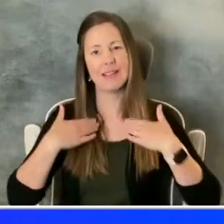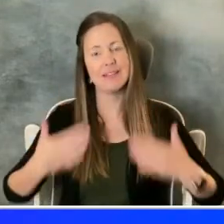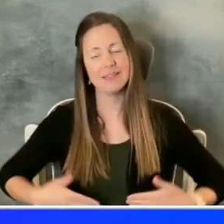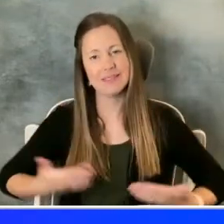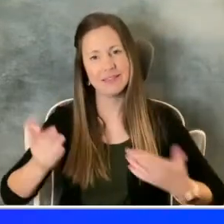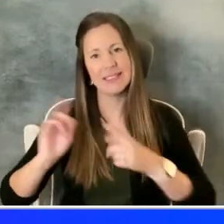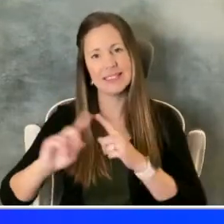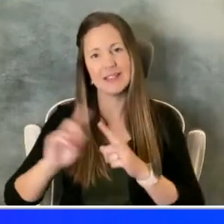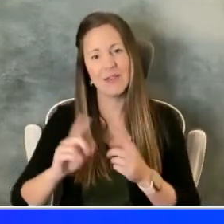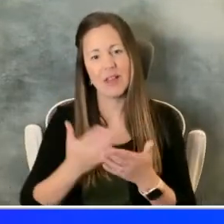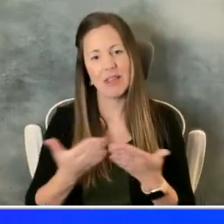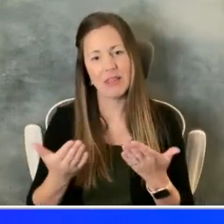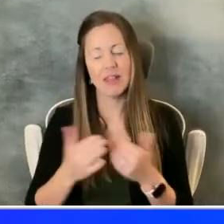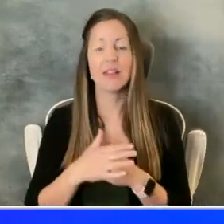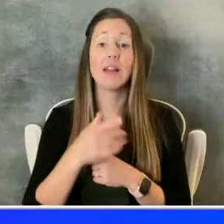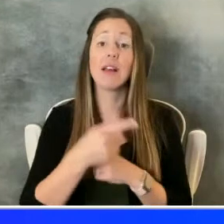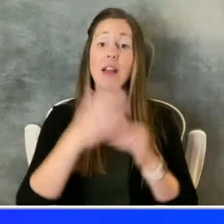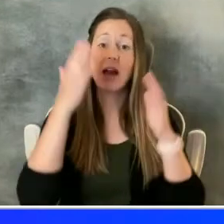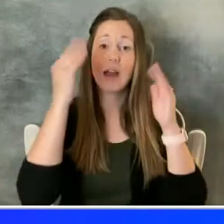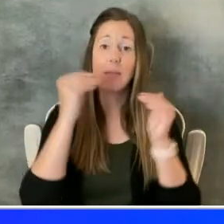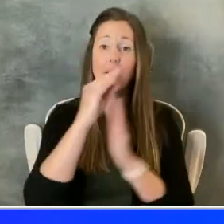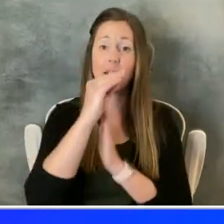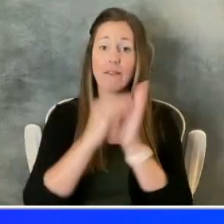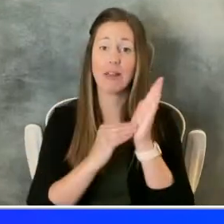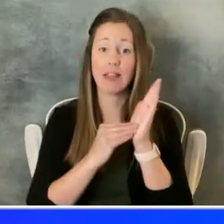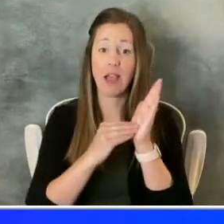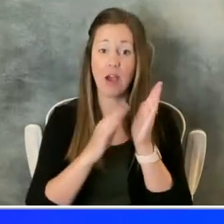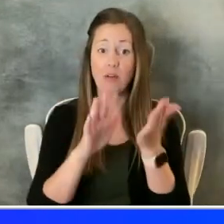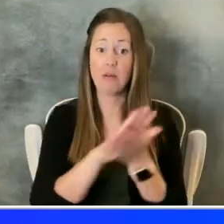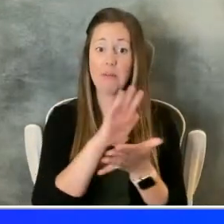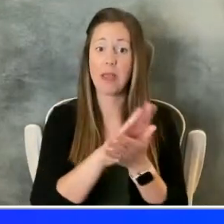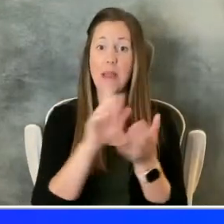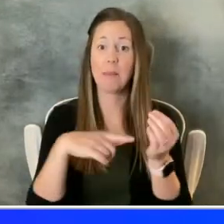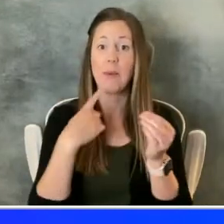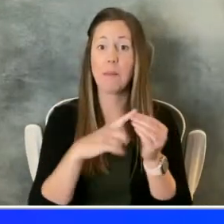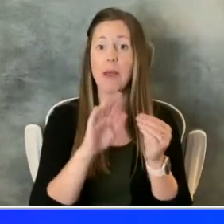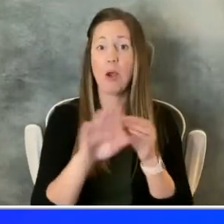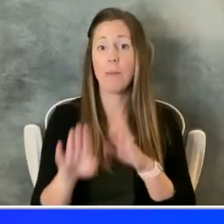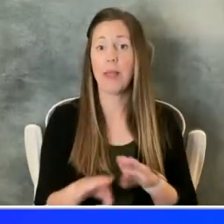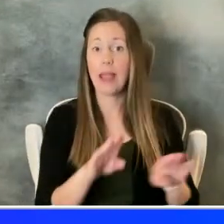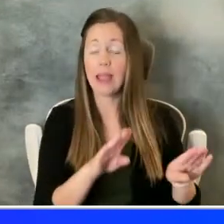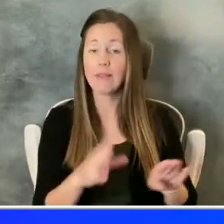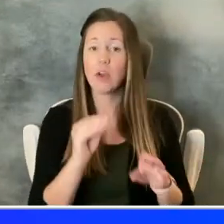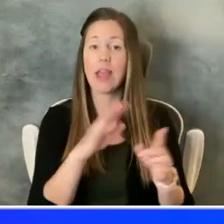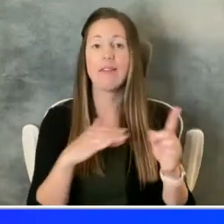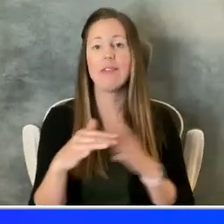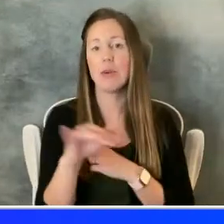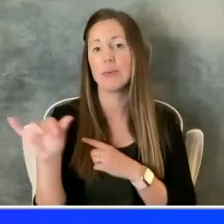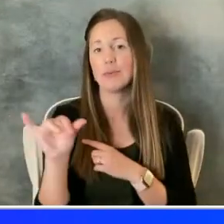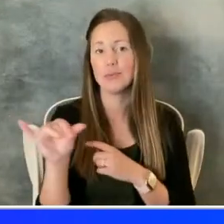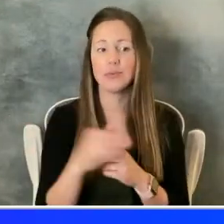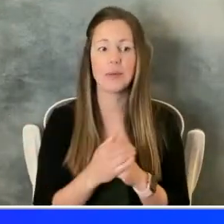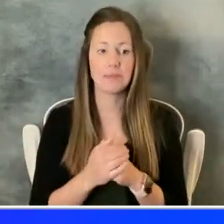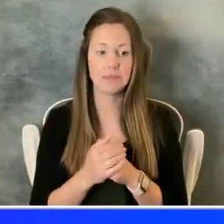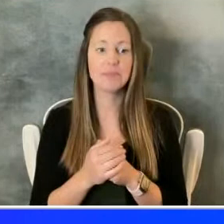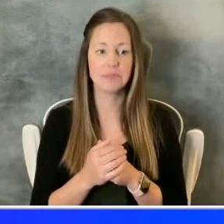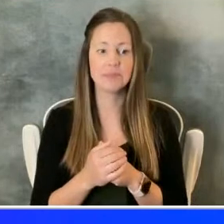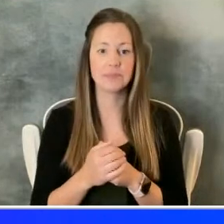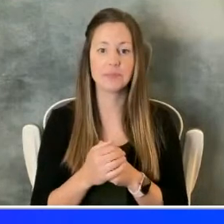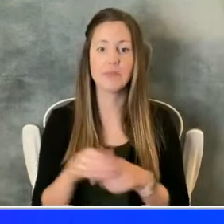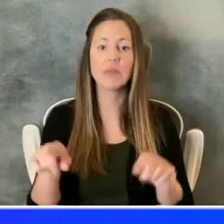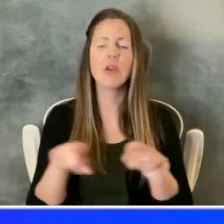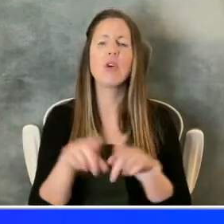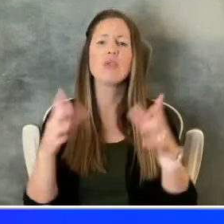fill out questionnaire on their behavior, their environment over time. We will also want the opportunity to